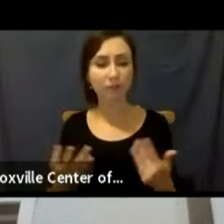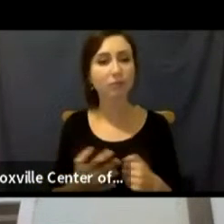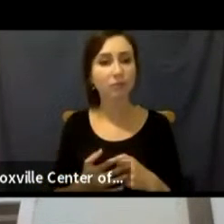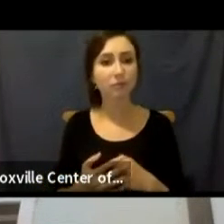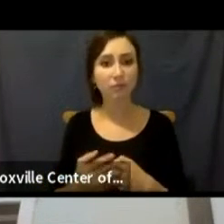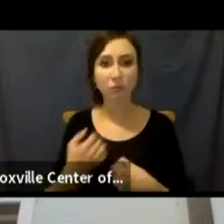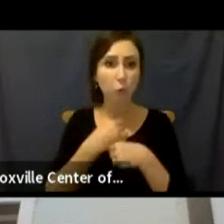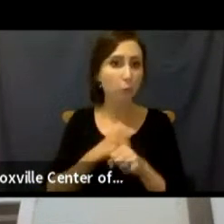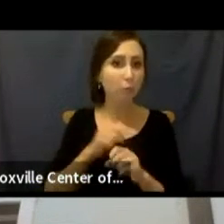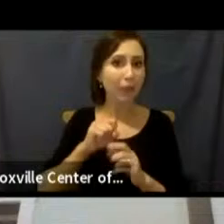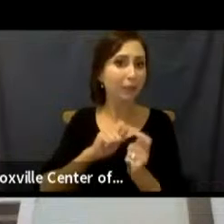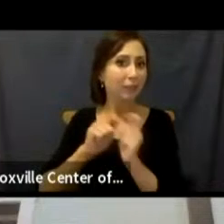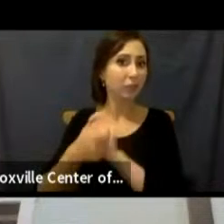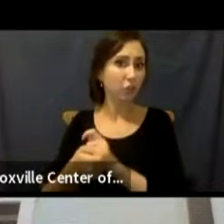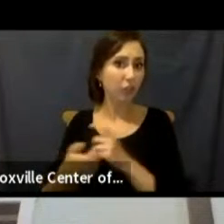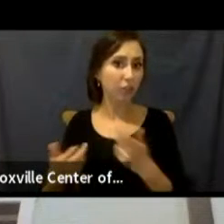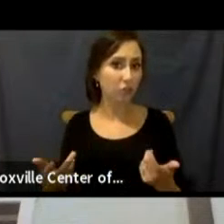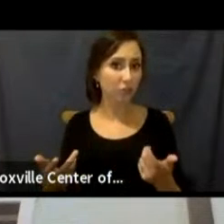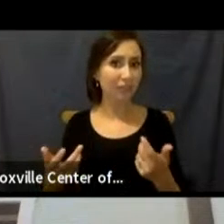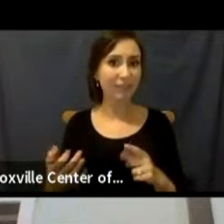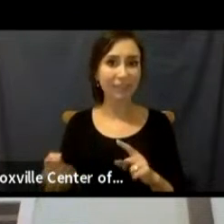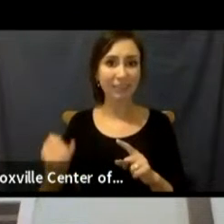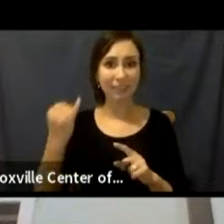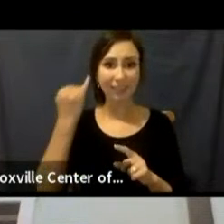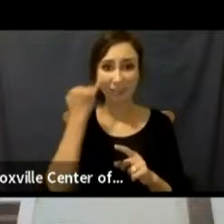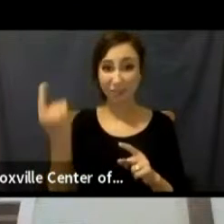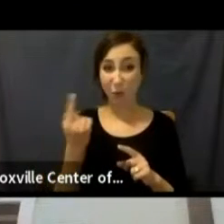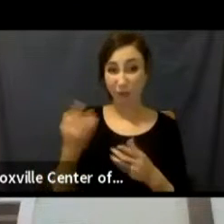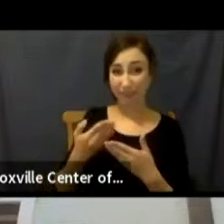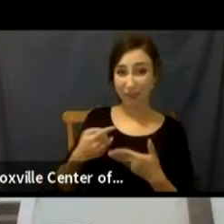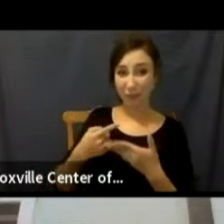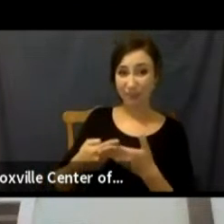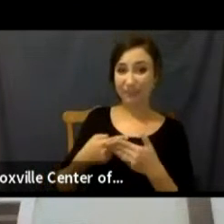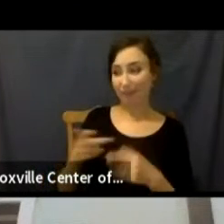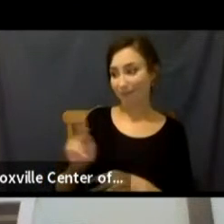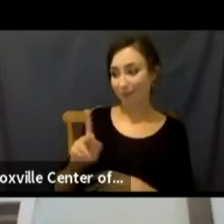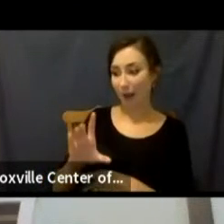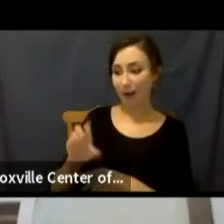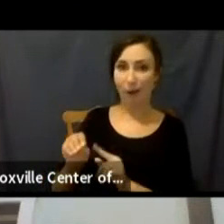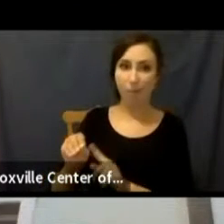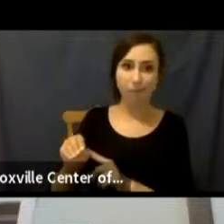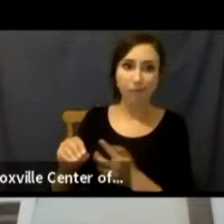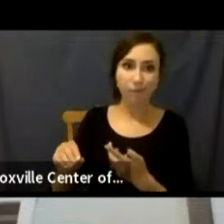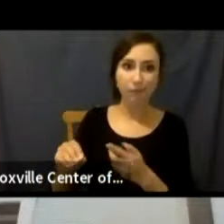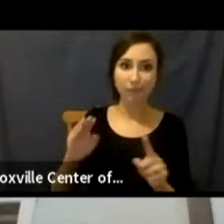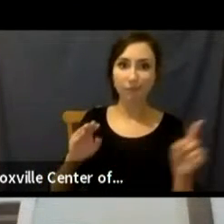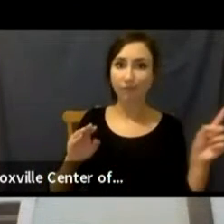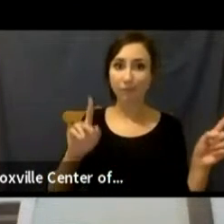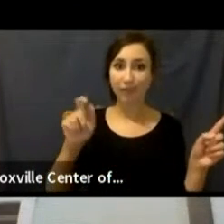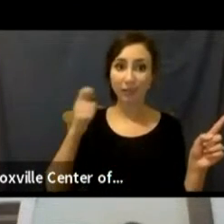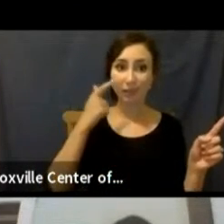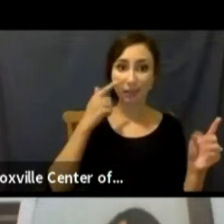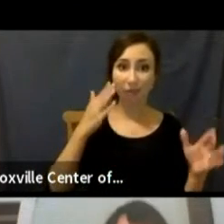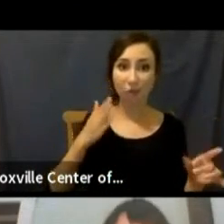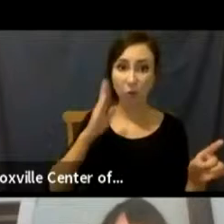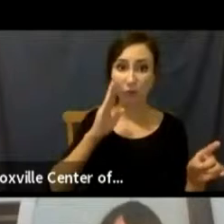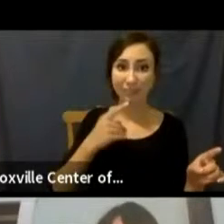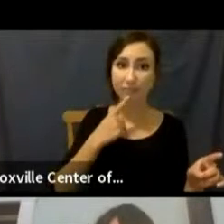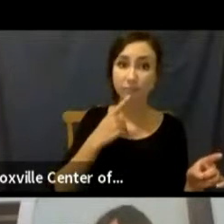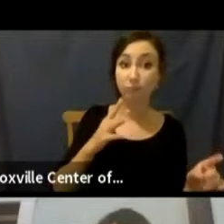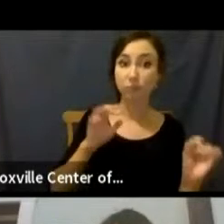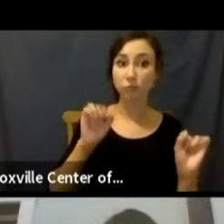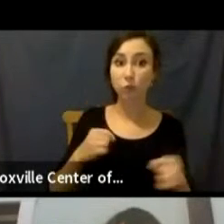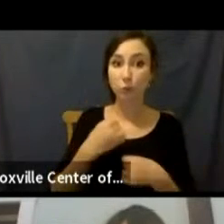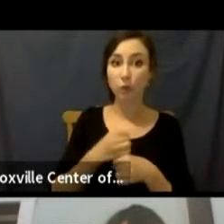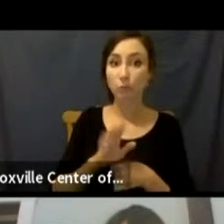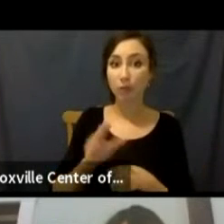make a change, because if all we talk about is Knox County, he's going to say, well, you guys can make your